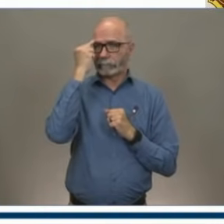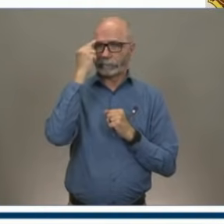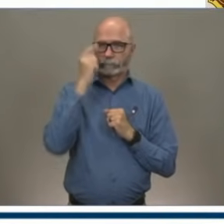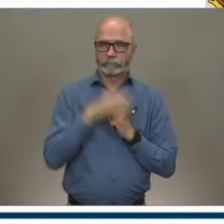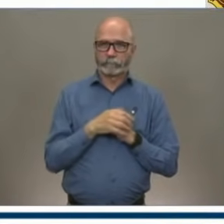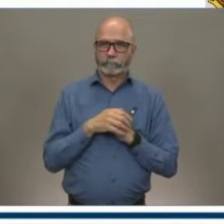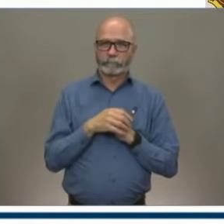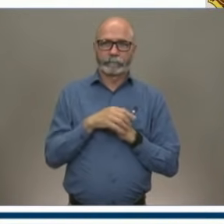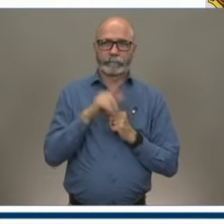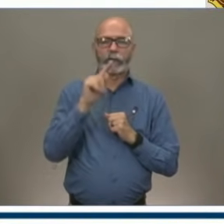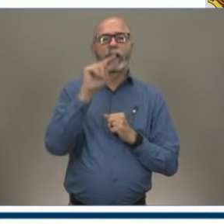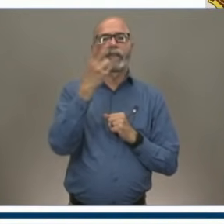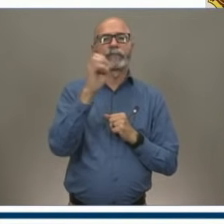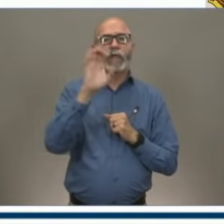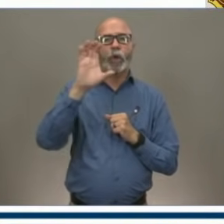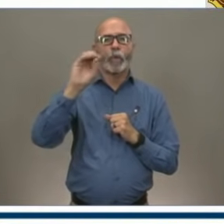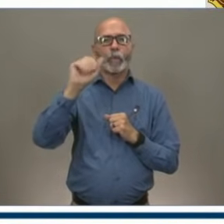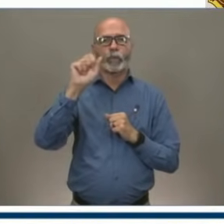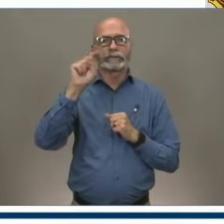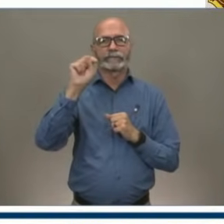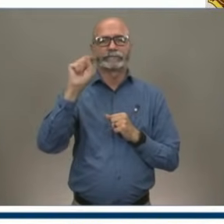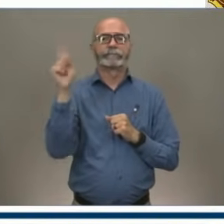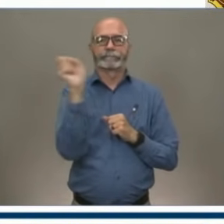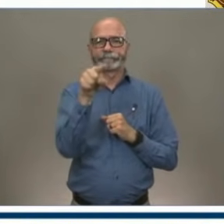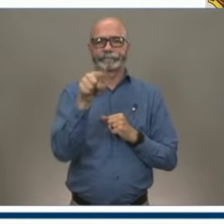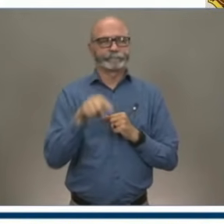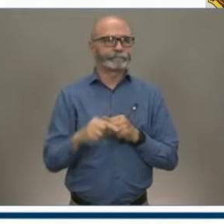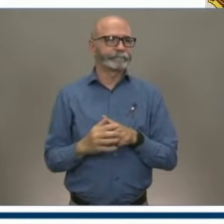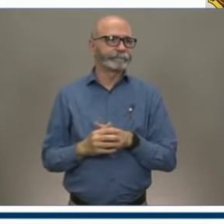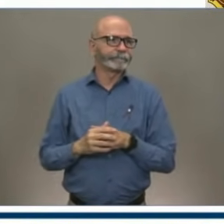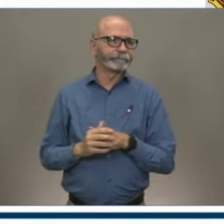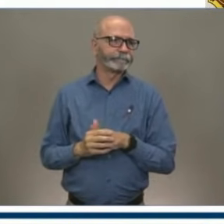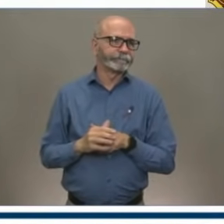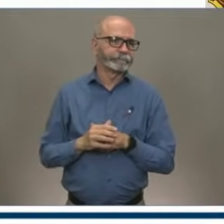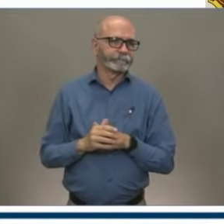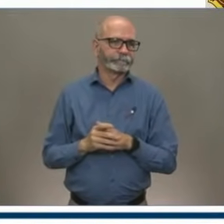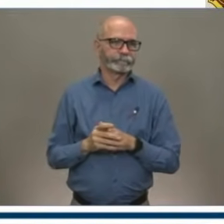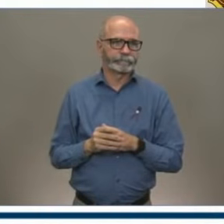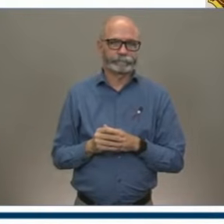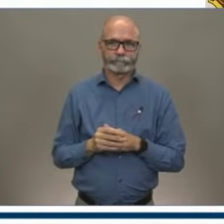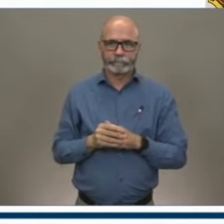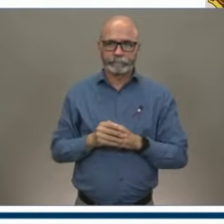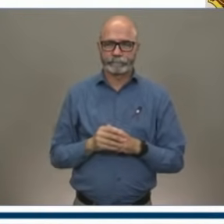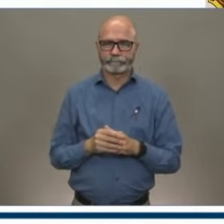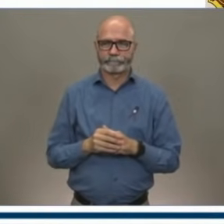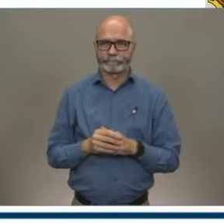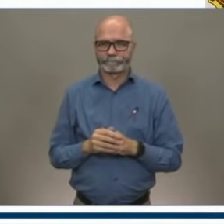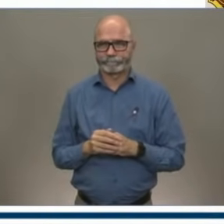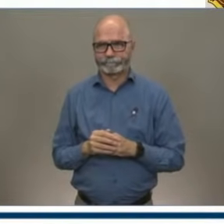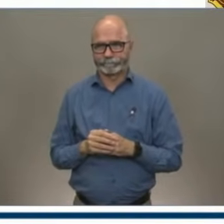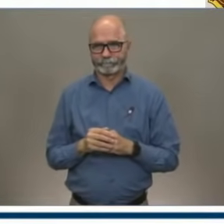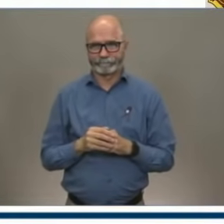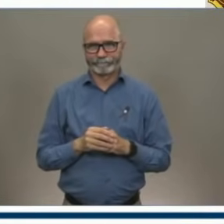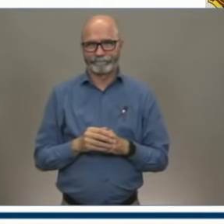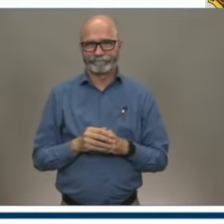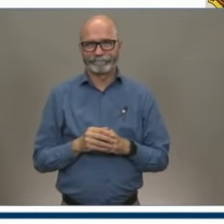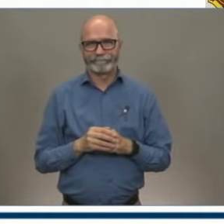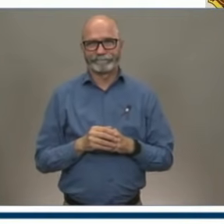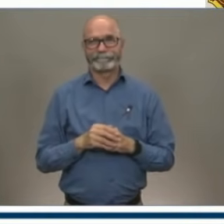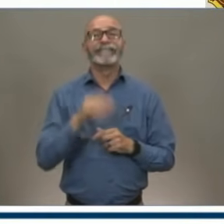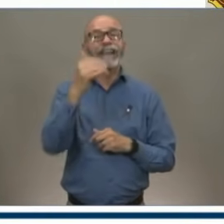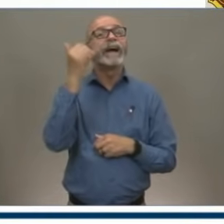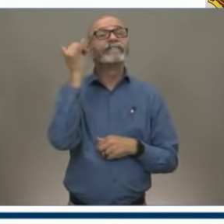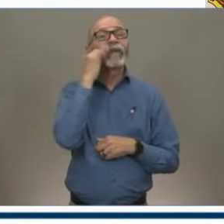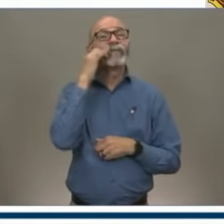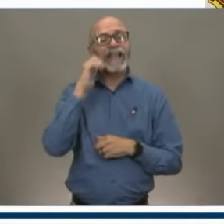ahead, Kyle. Thanks. I'm wondering, do you know if the COVID Alert phone app played any part